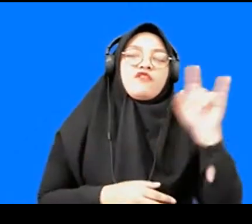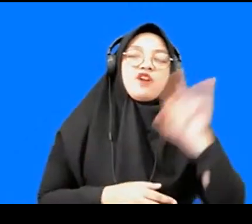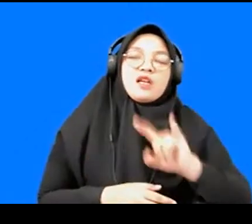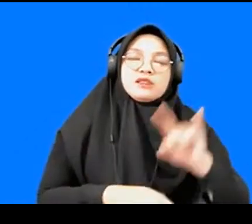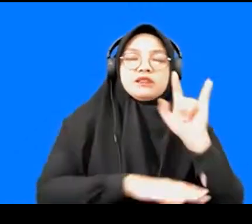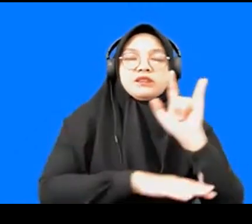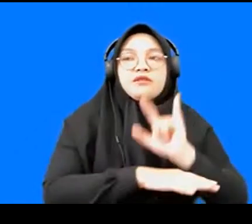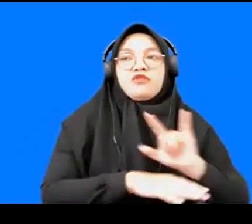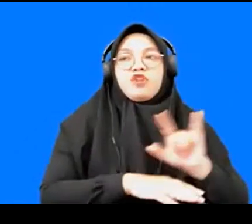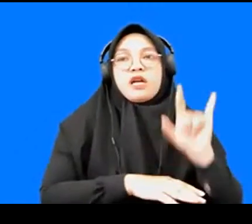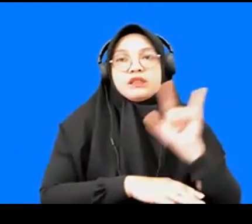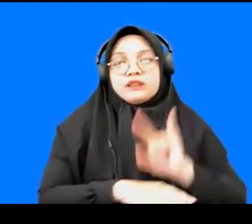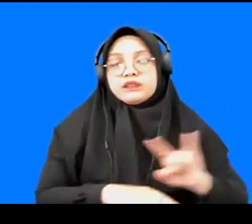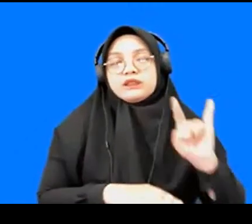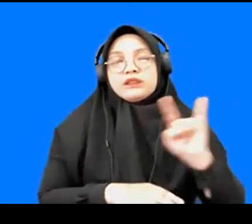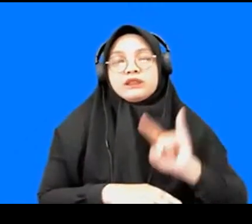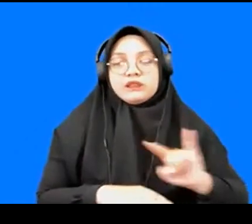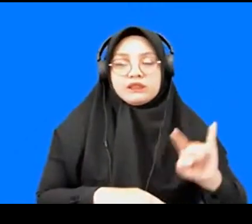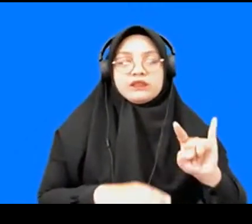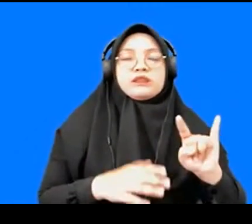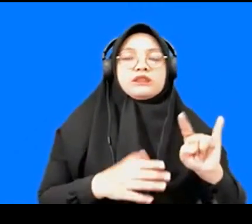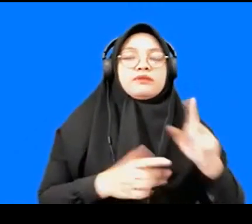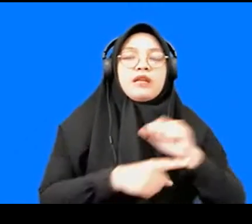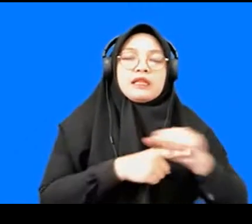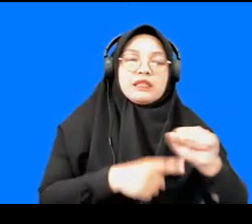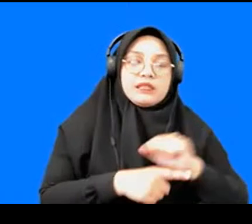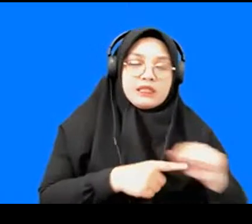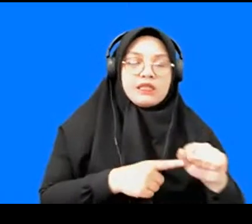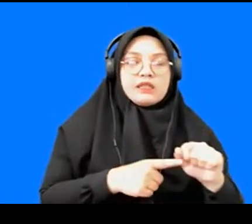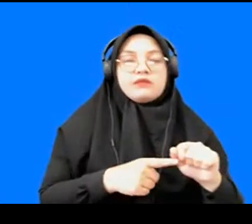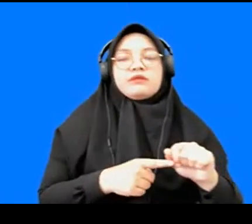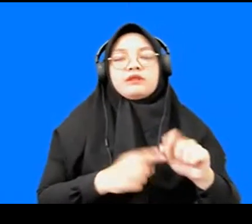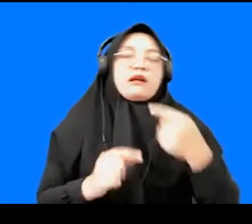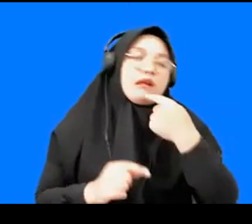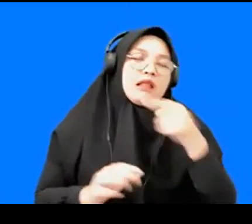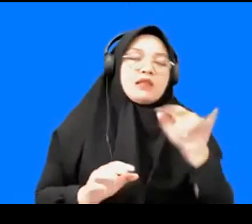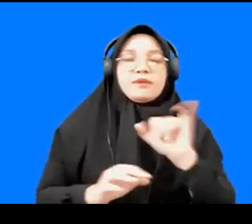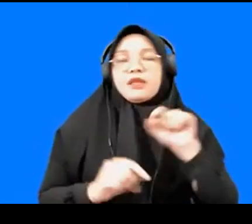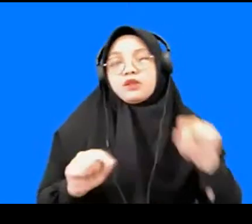such that, and also for women that wealth tax can also